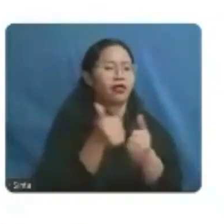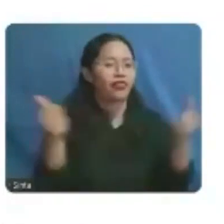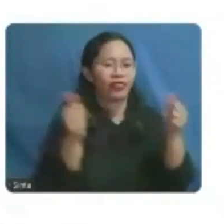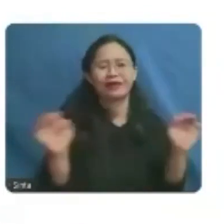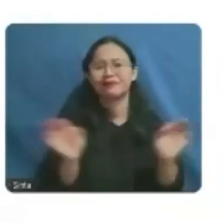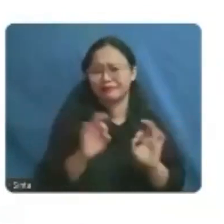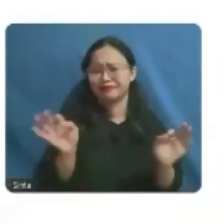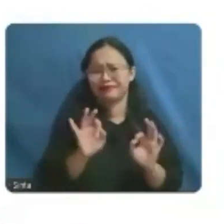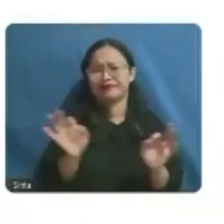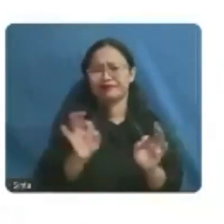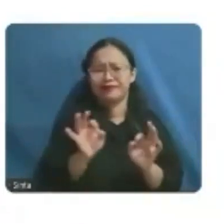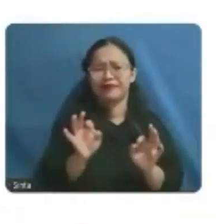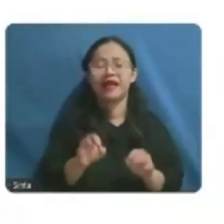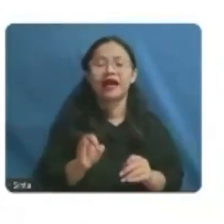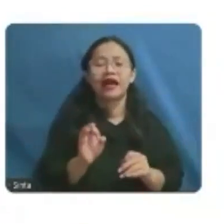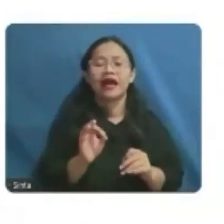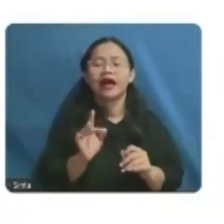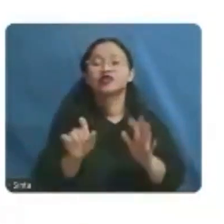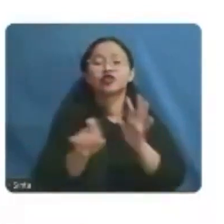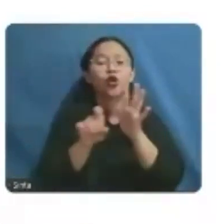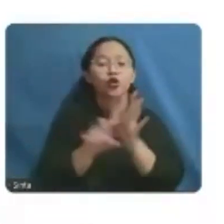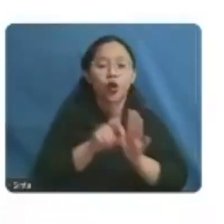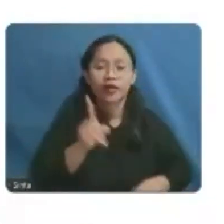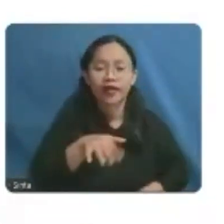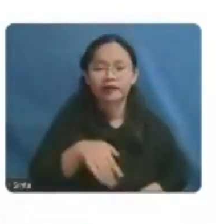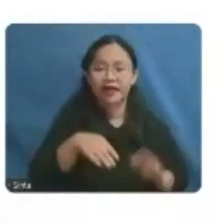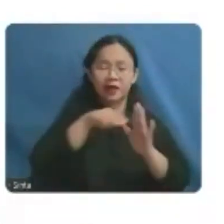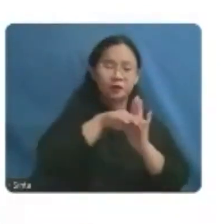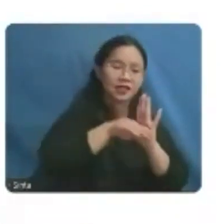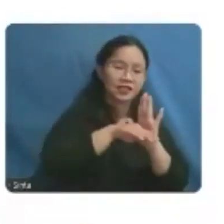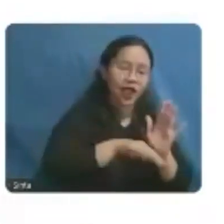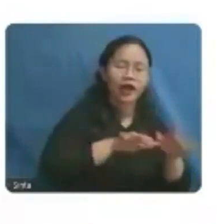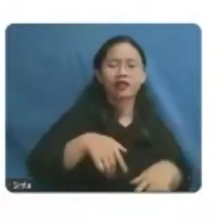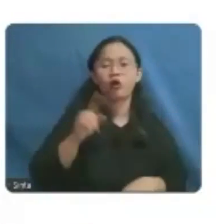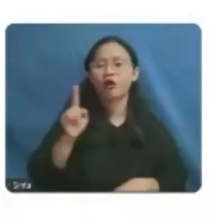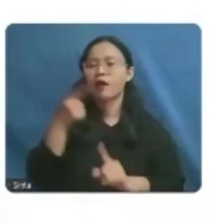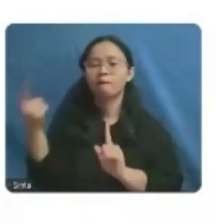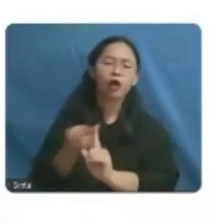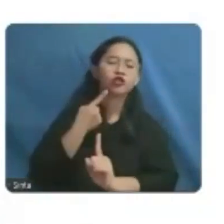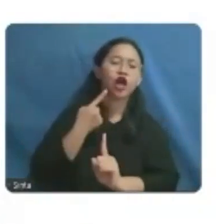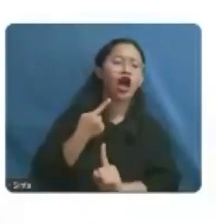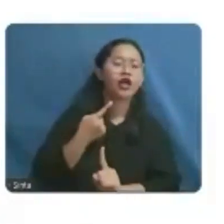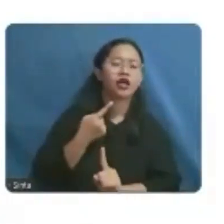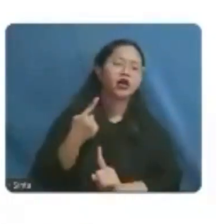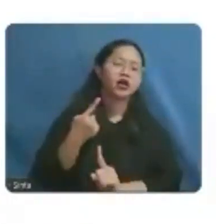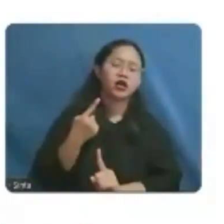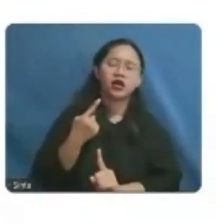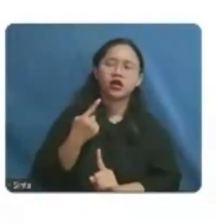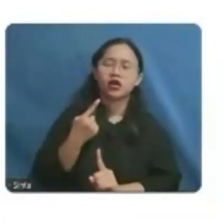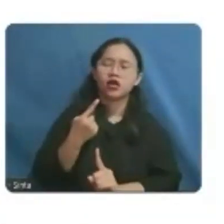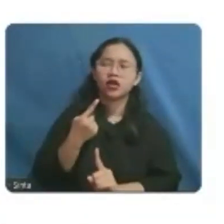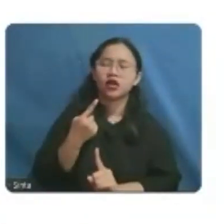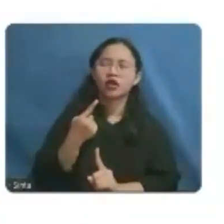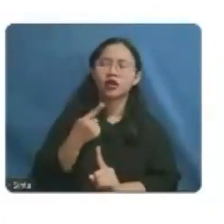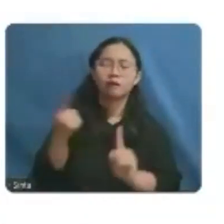leaky. They're not, which means that a lot of outdoor air comes inside. So that doesn't work very well